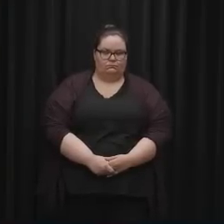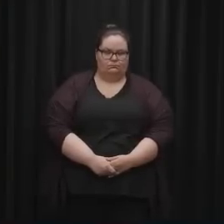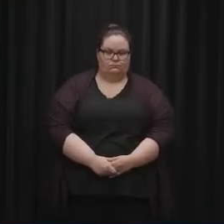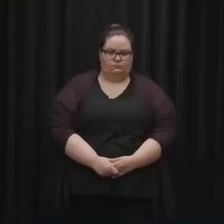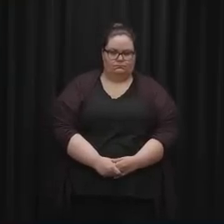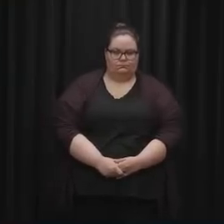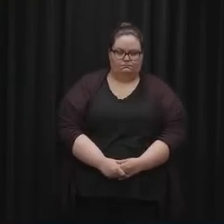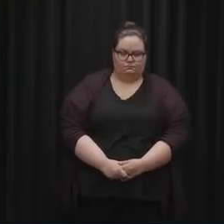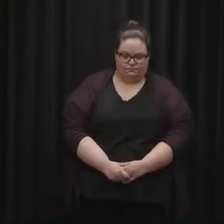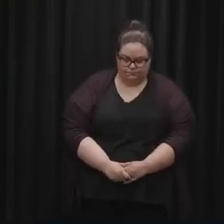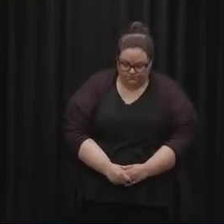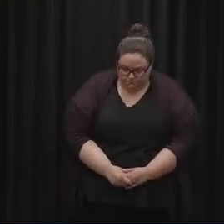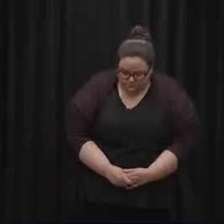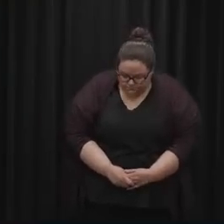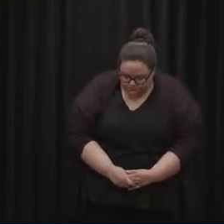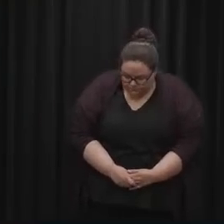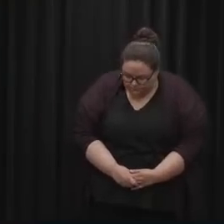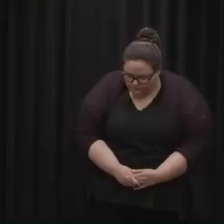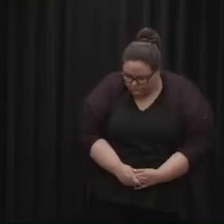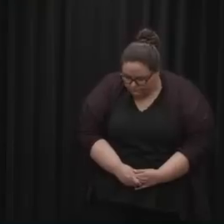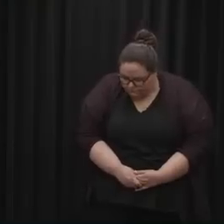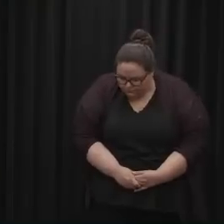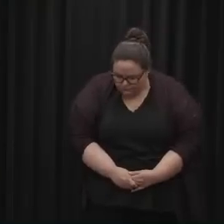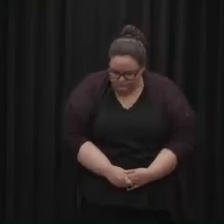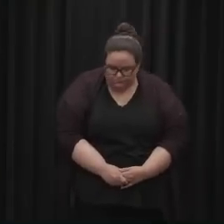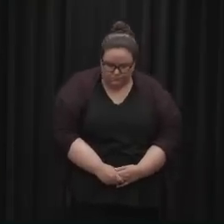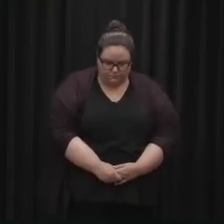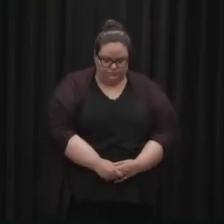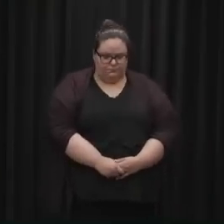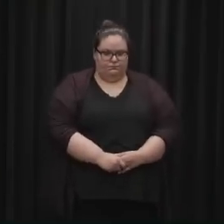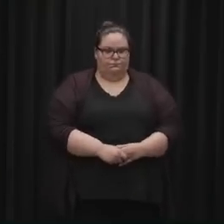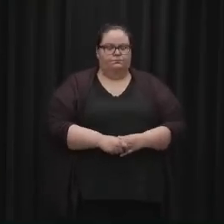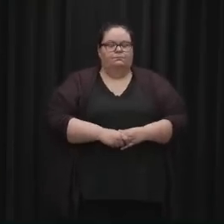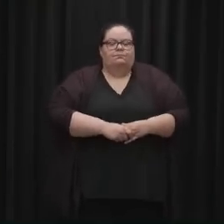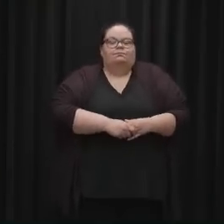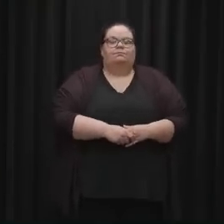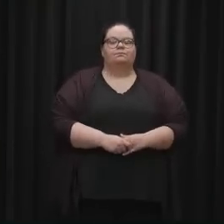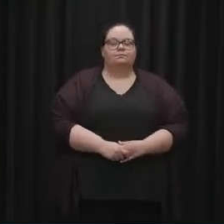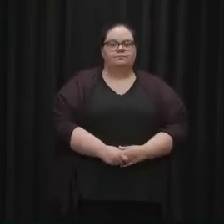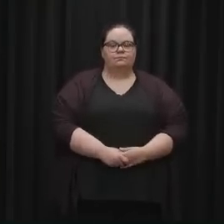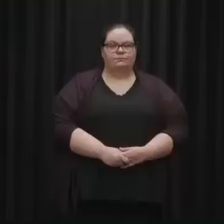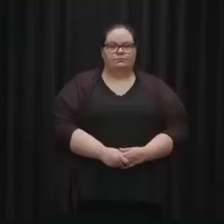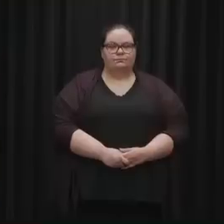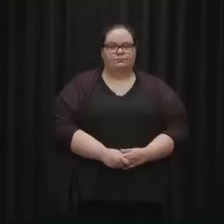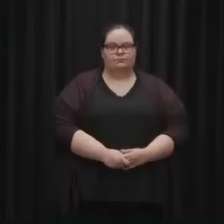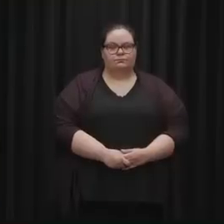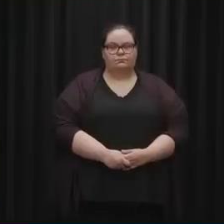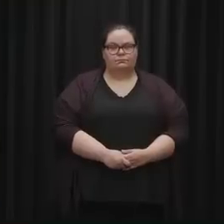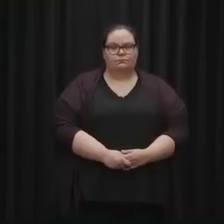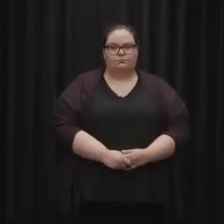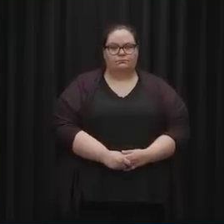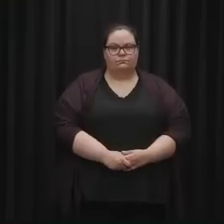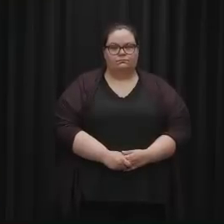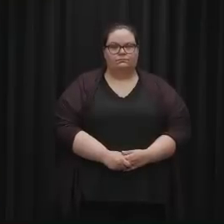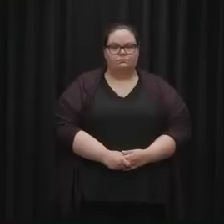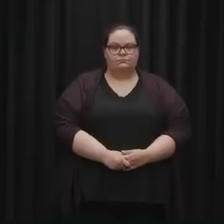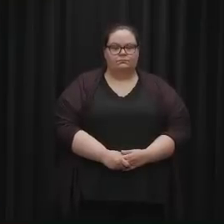a girl, Dewey, moved to Japan, and he said